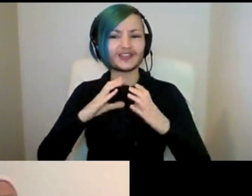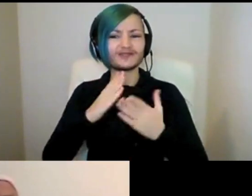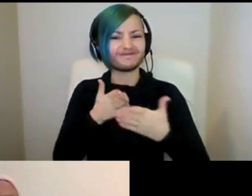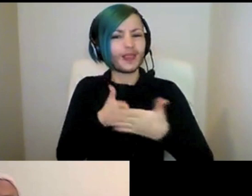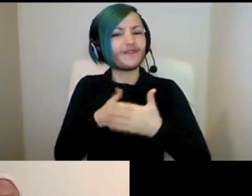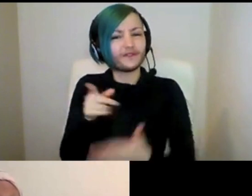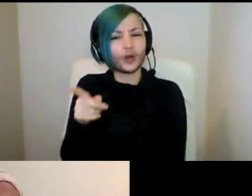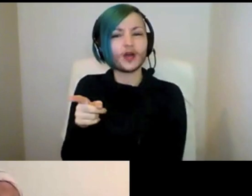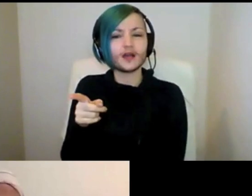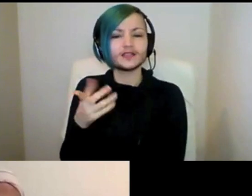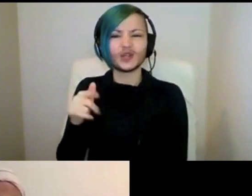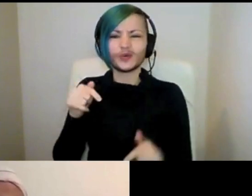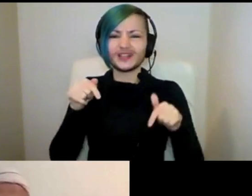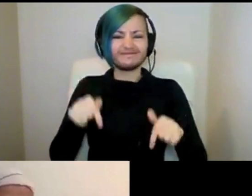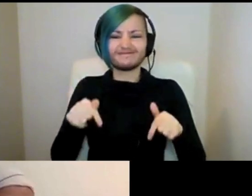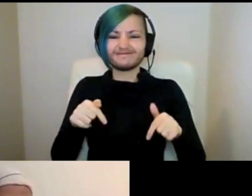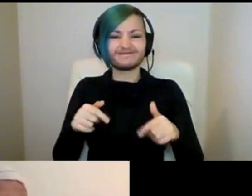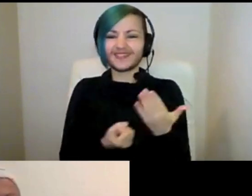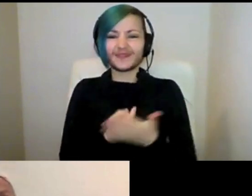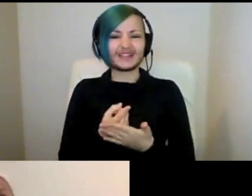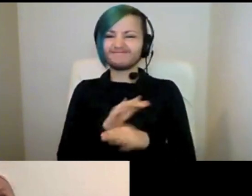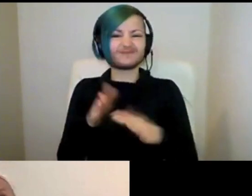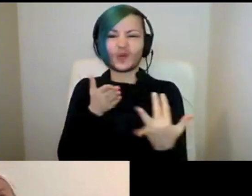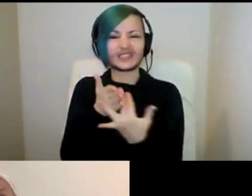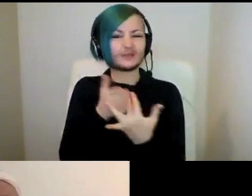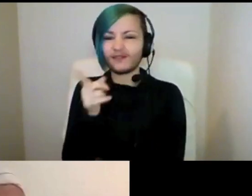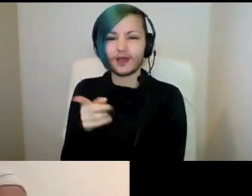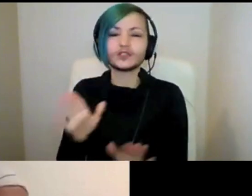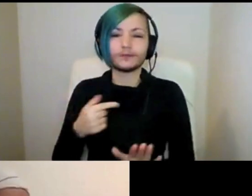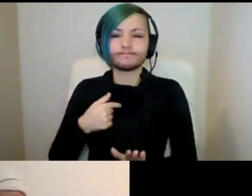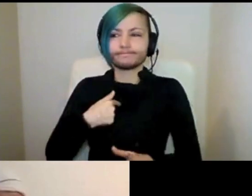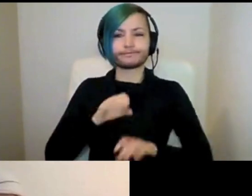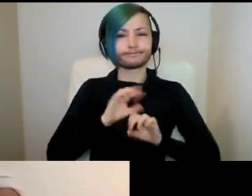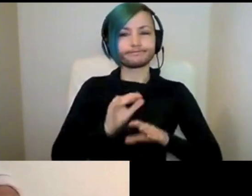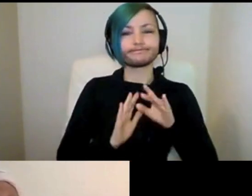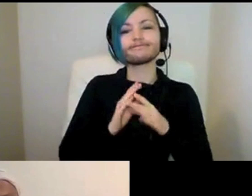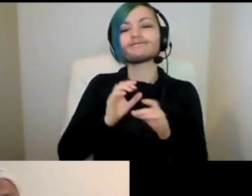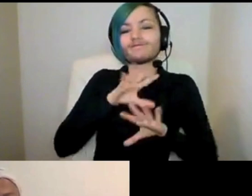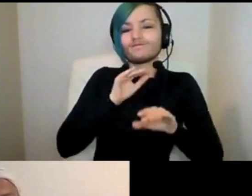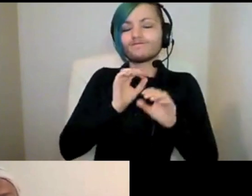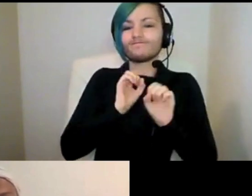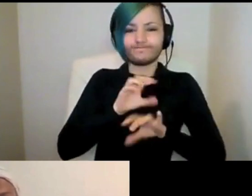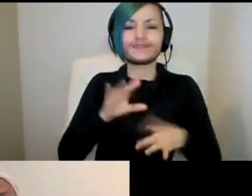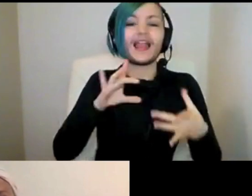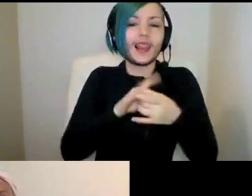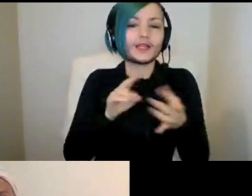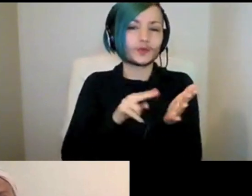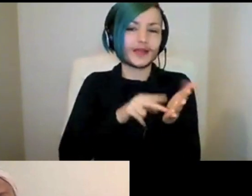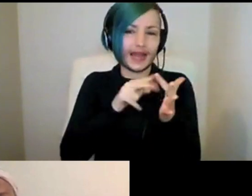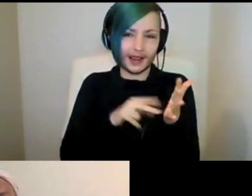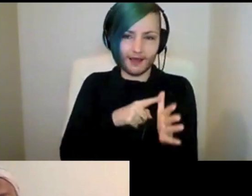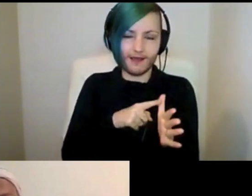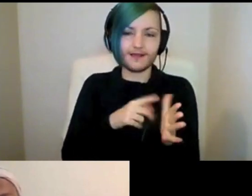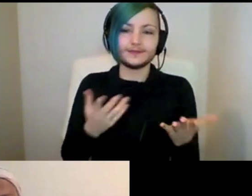be very, very inaccessible for her. So I'm sort of talking on Naina's behalf. I just wanted to give you a little bit of background. And I